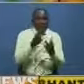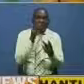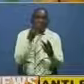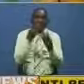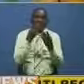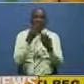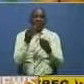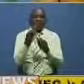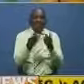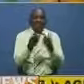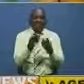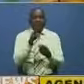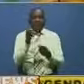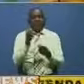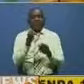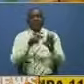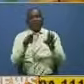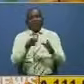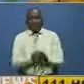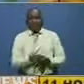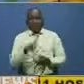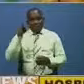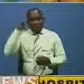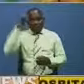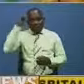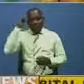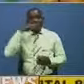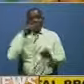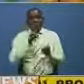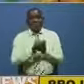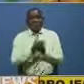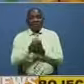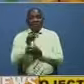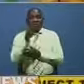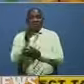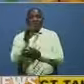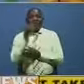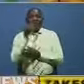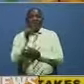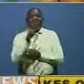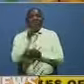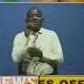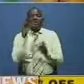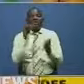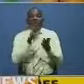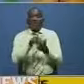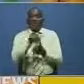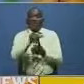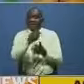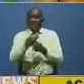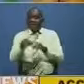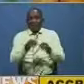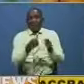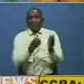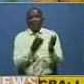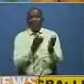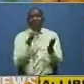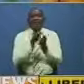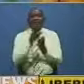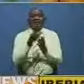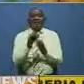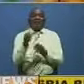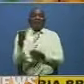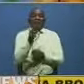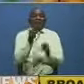thank you tour to the Upper East region. Mr. Mahama said the NDC is not against any action taken against his